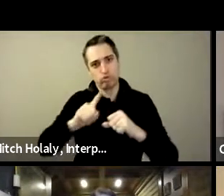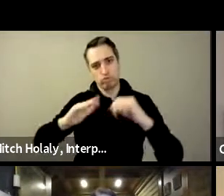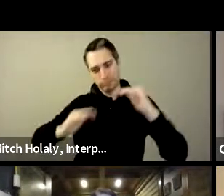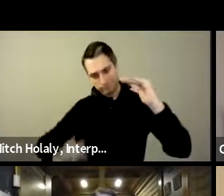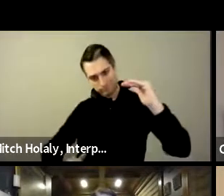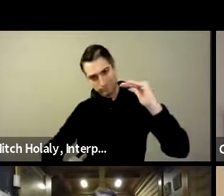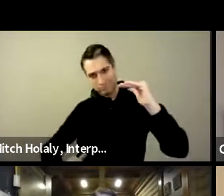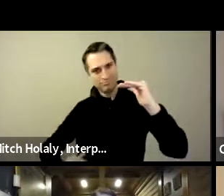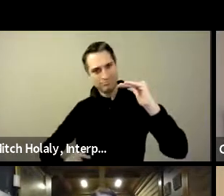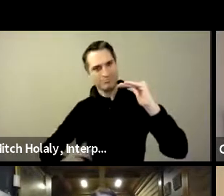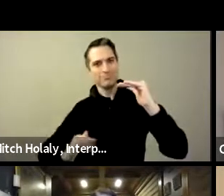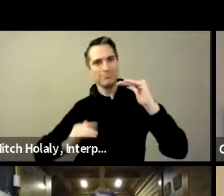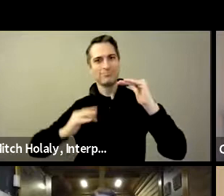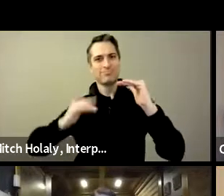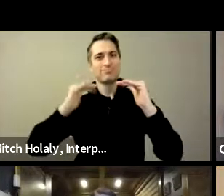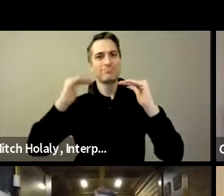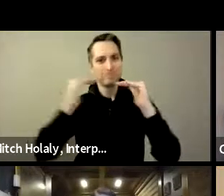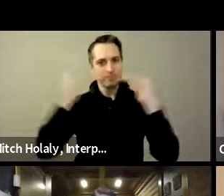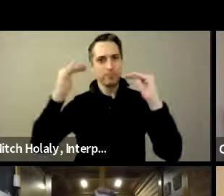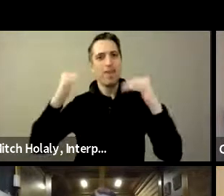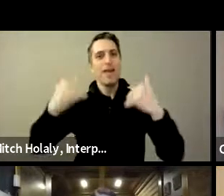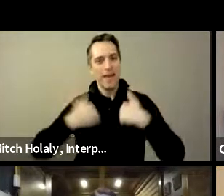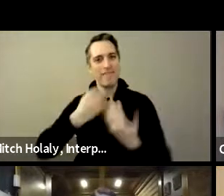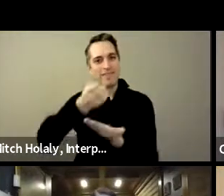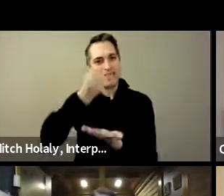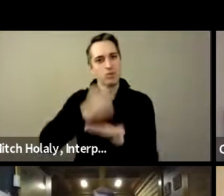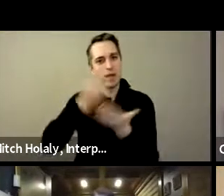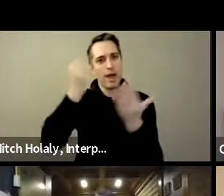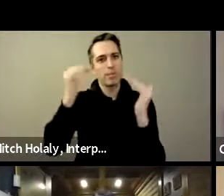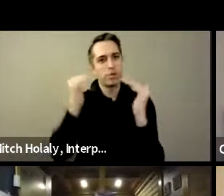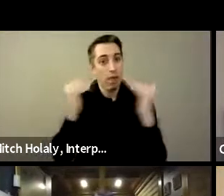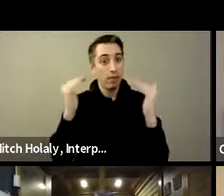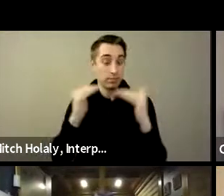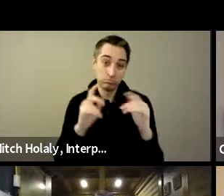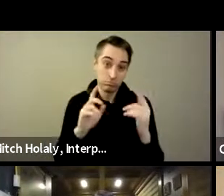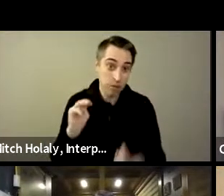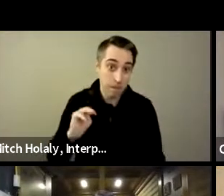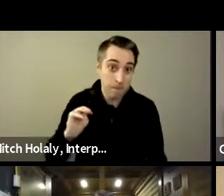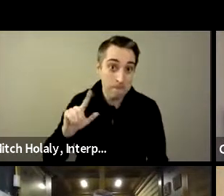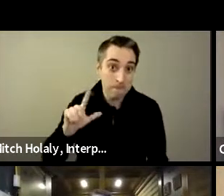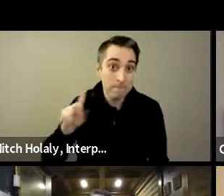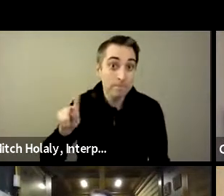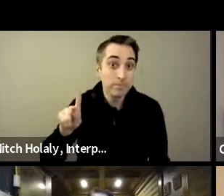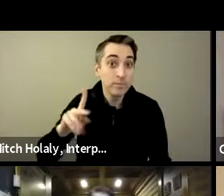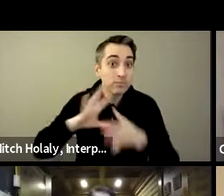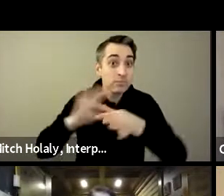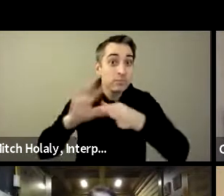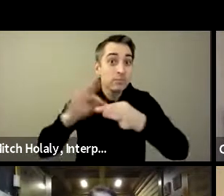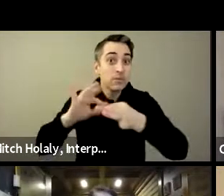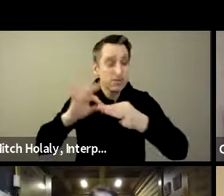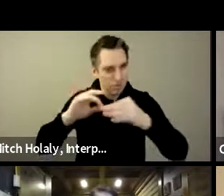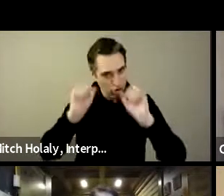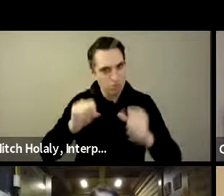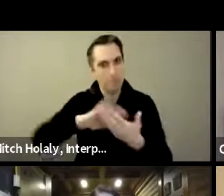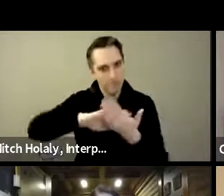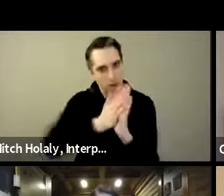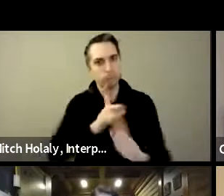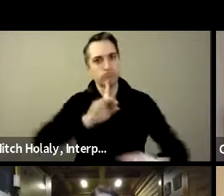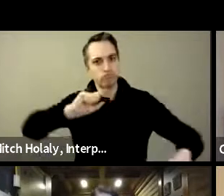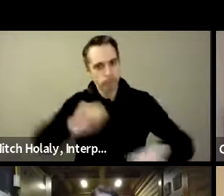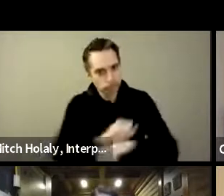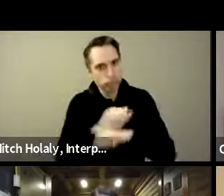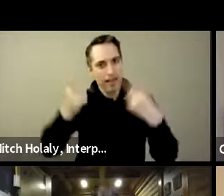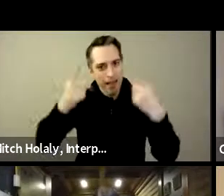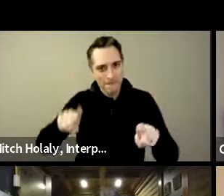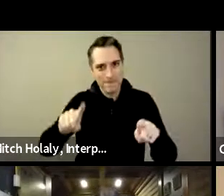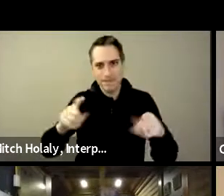fact, economic equality that Dr. King spoke about can become some sense of reality in our communities in